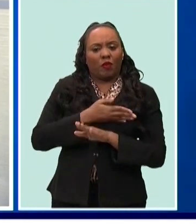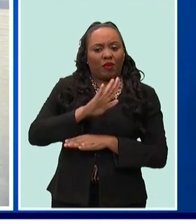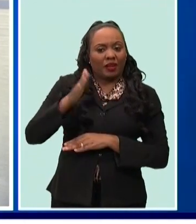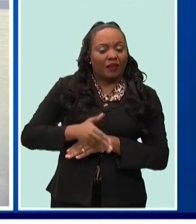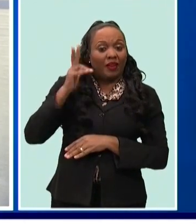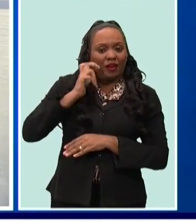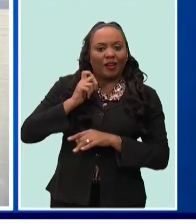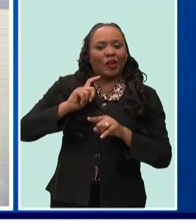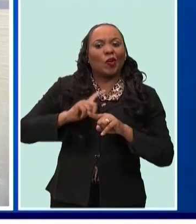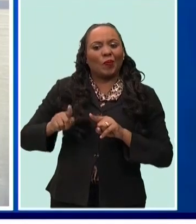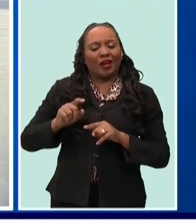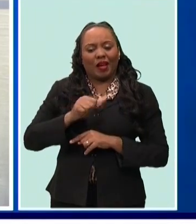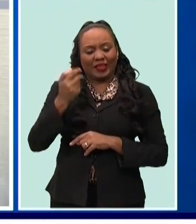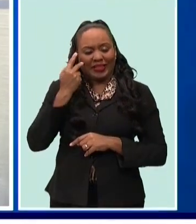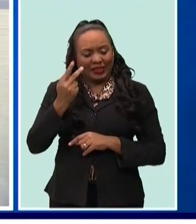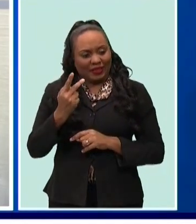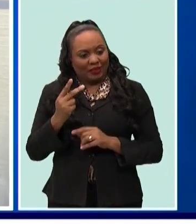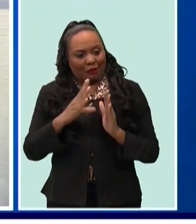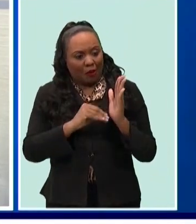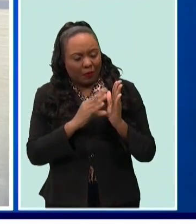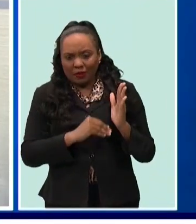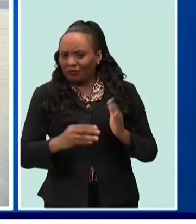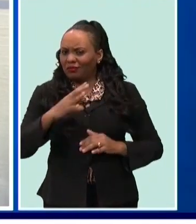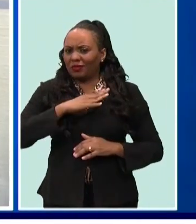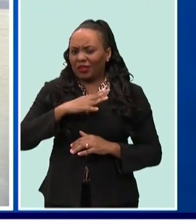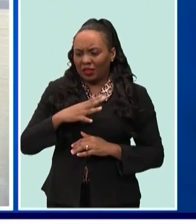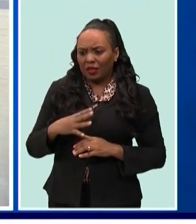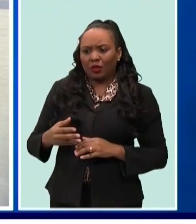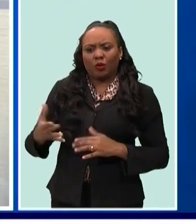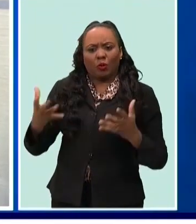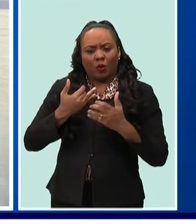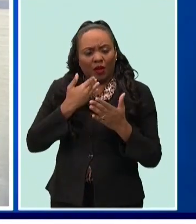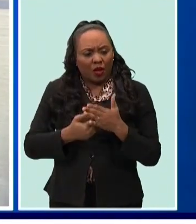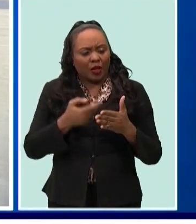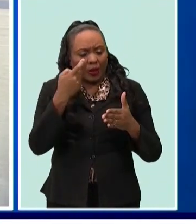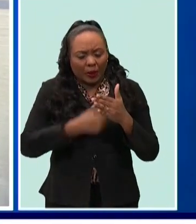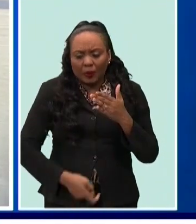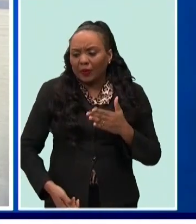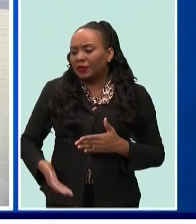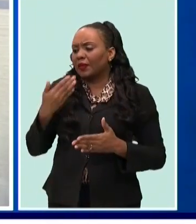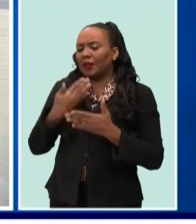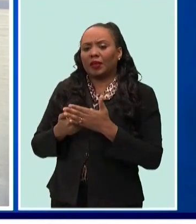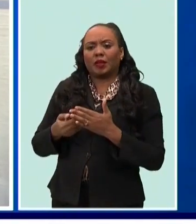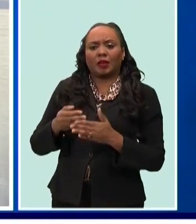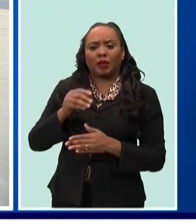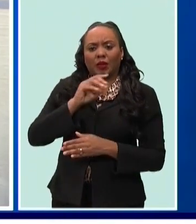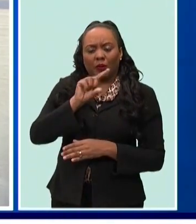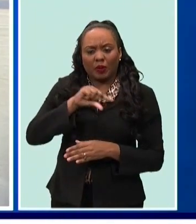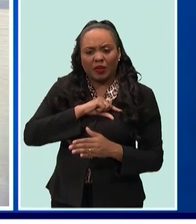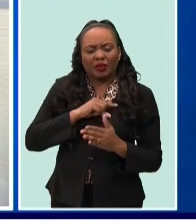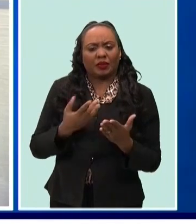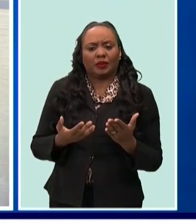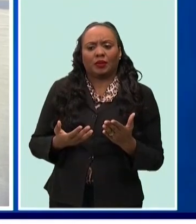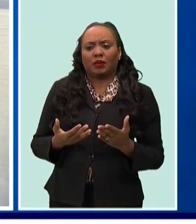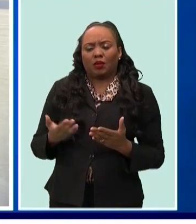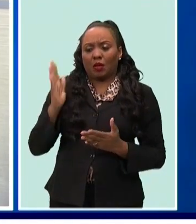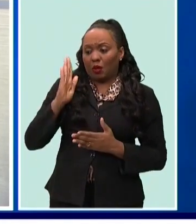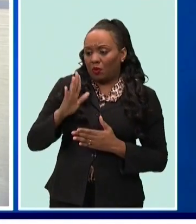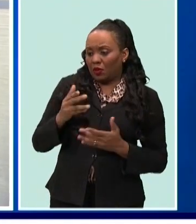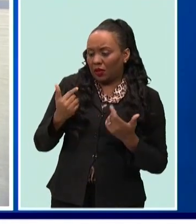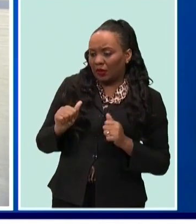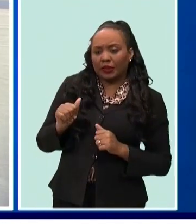you to try to be better, whether it's on price, whether it's on quality. And one of the things that I said too is that a lot of products that they're going to try to source, they're going to try to